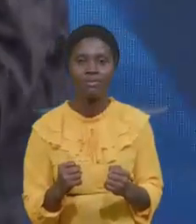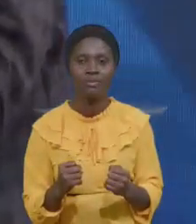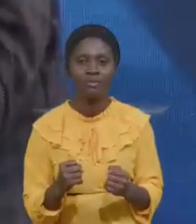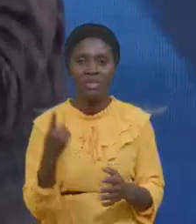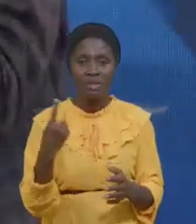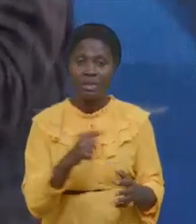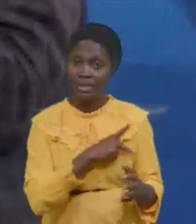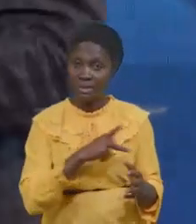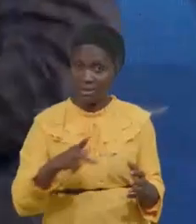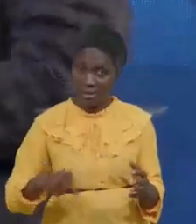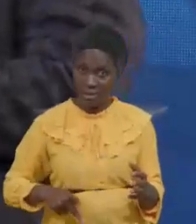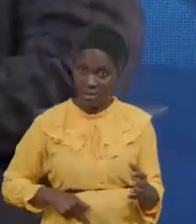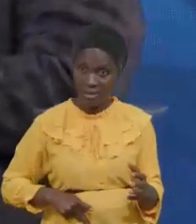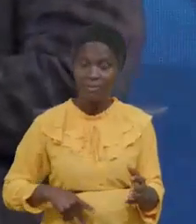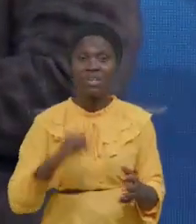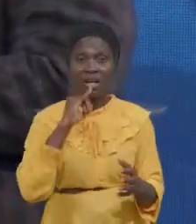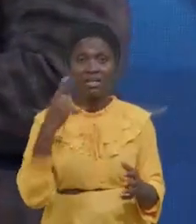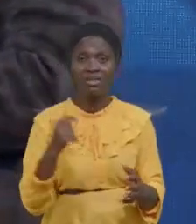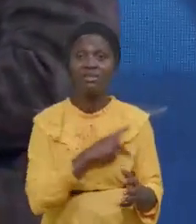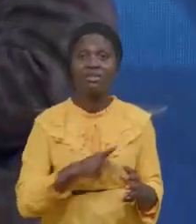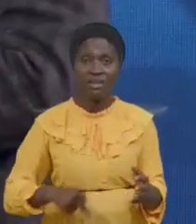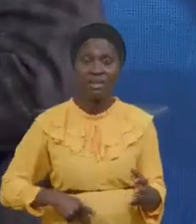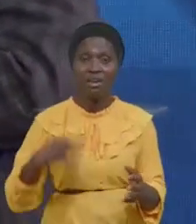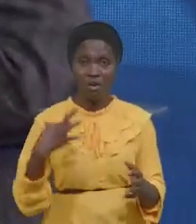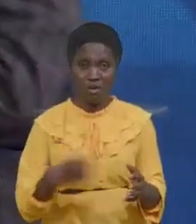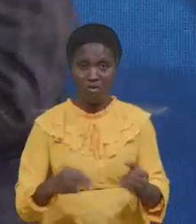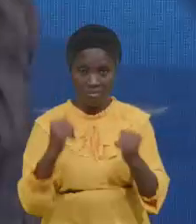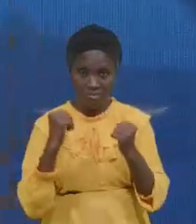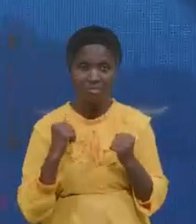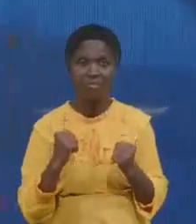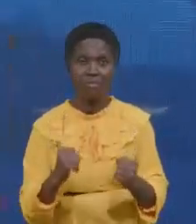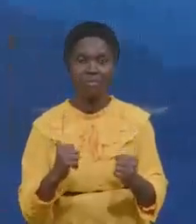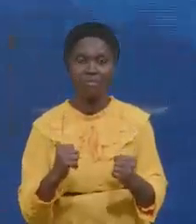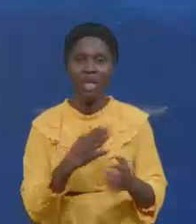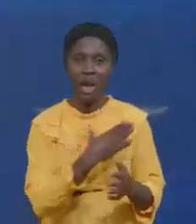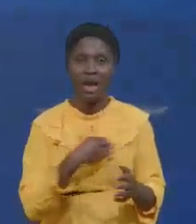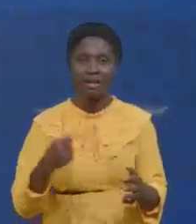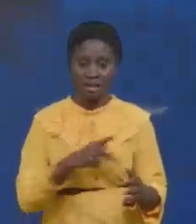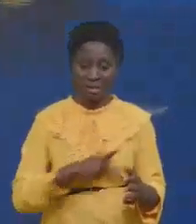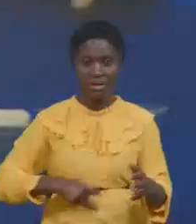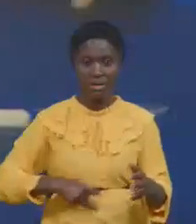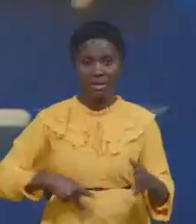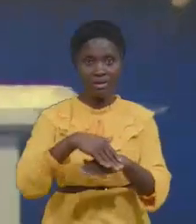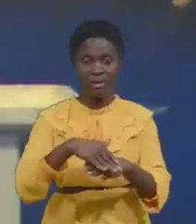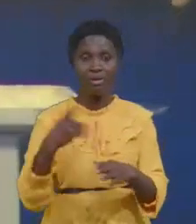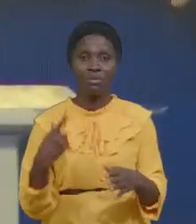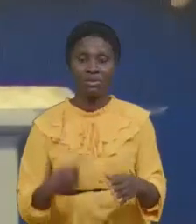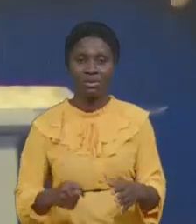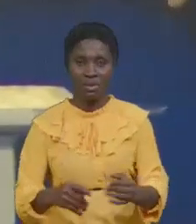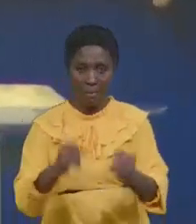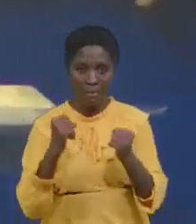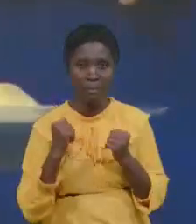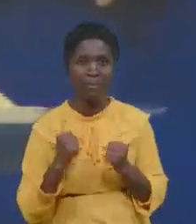The king is a king of majesty. And a kingdom, the majestic